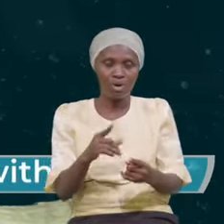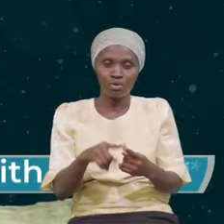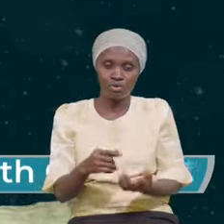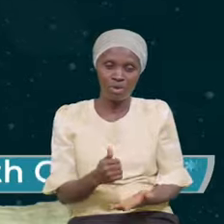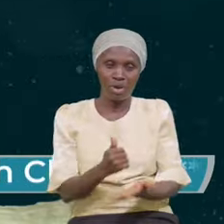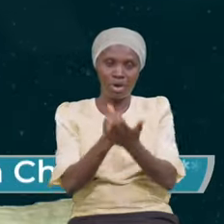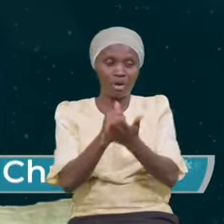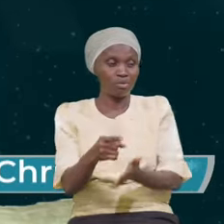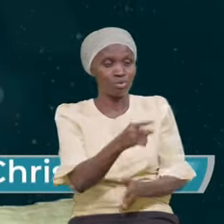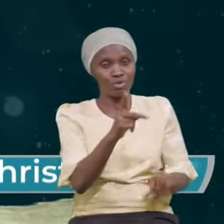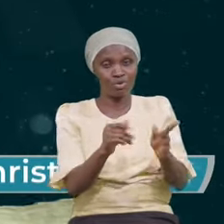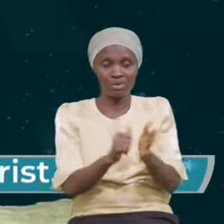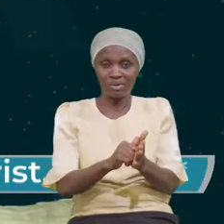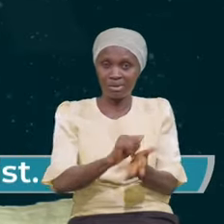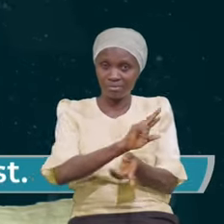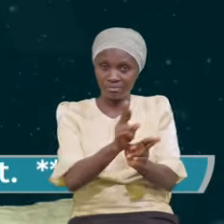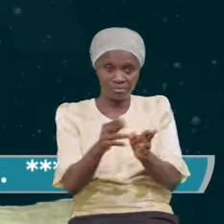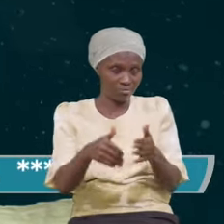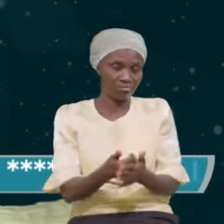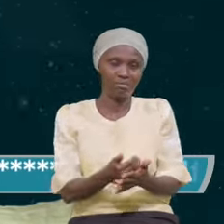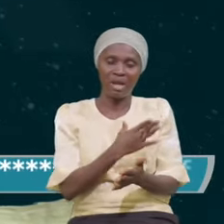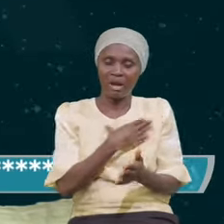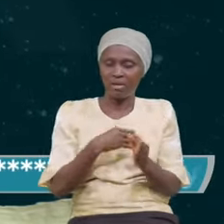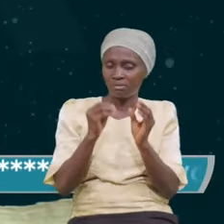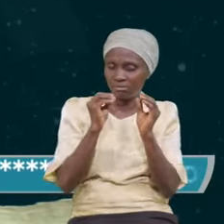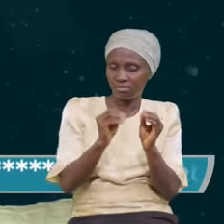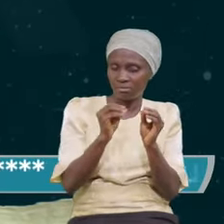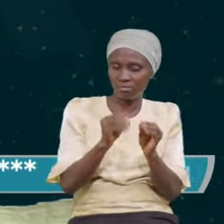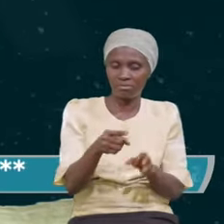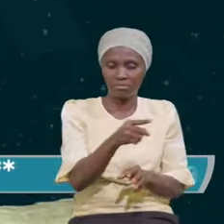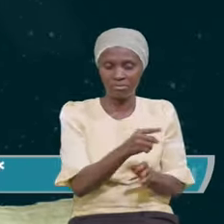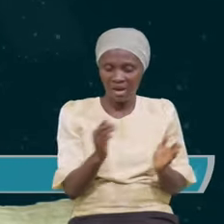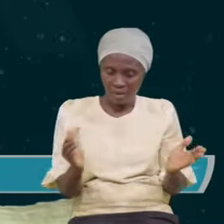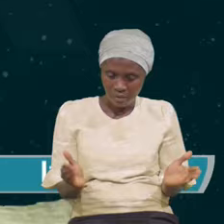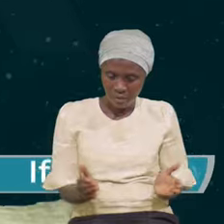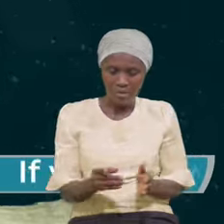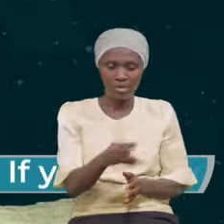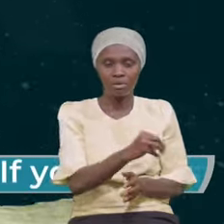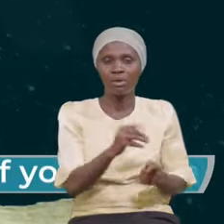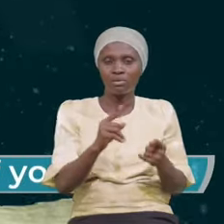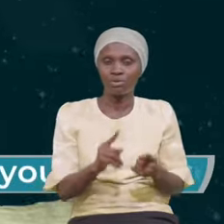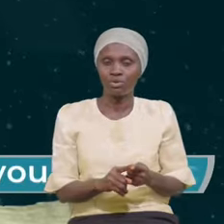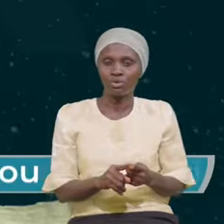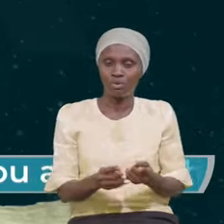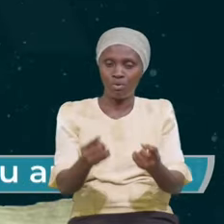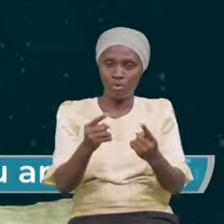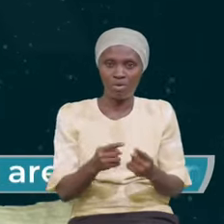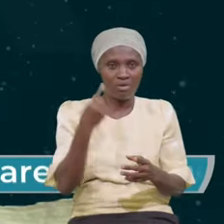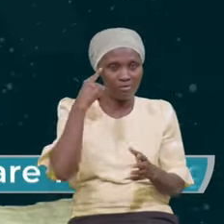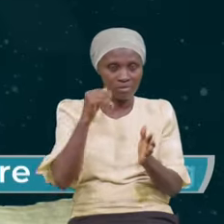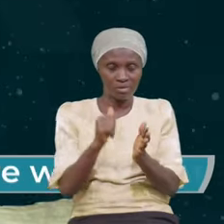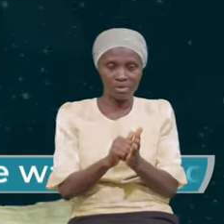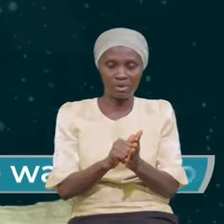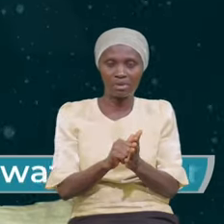them, to mentor them, to encourage them to attend the believers' banquet and